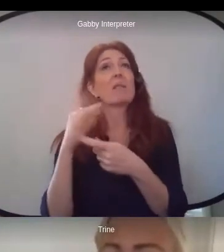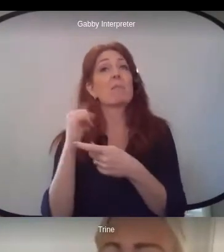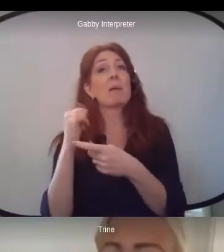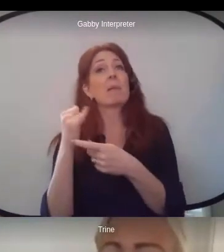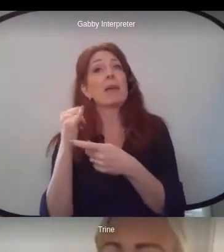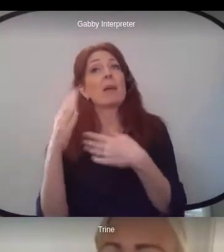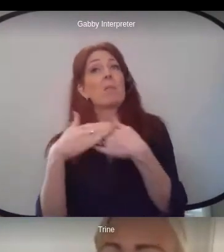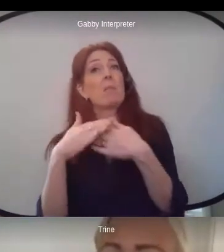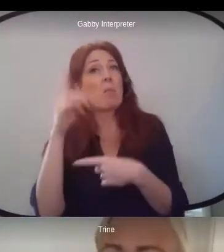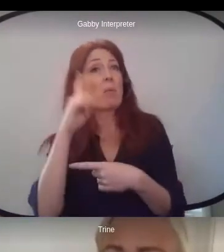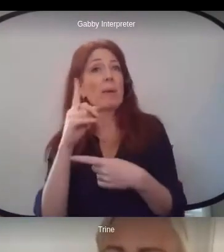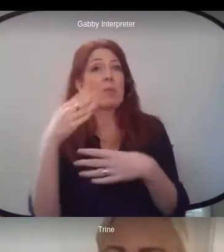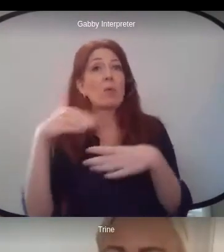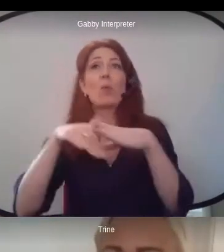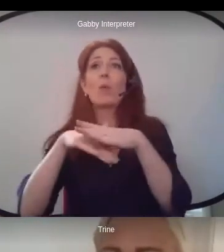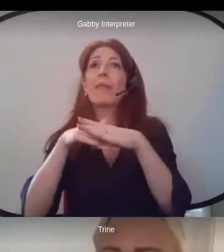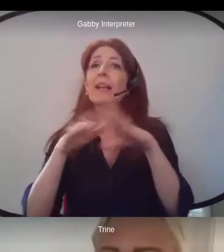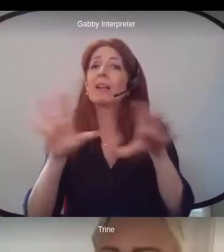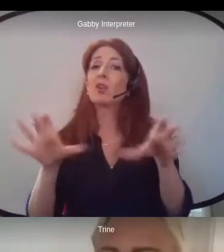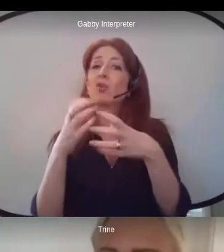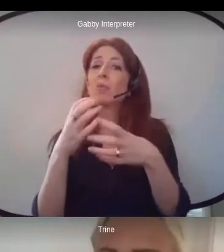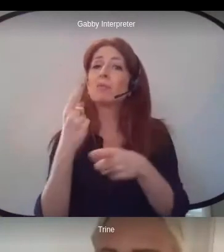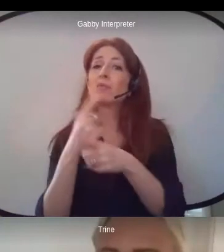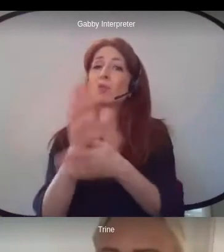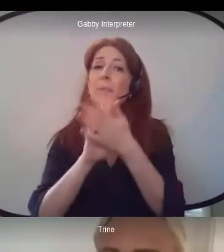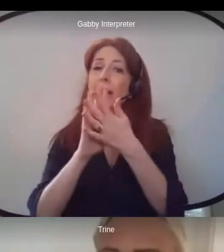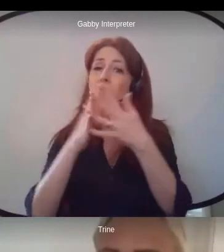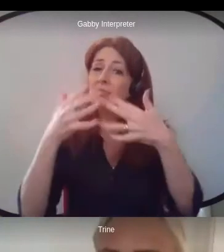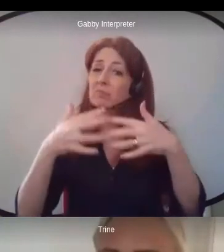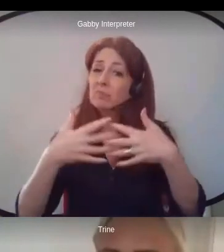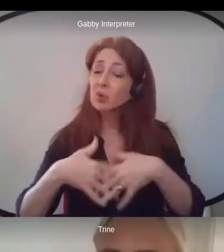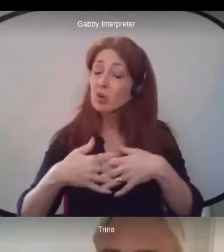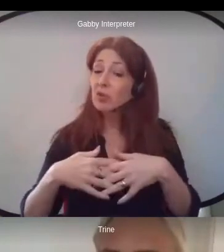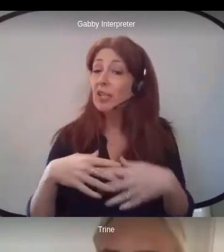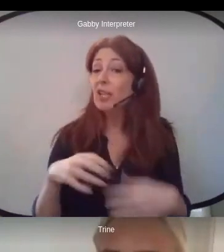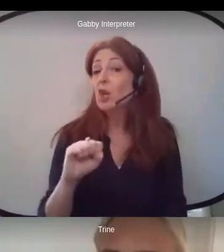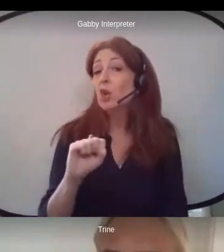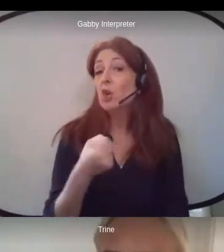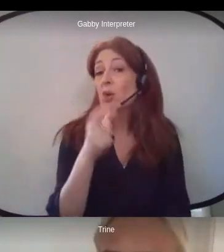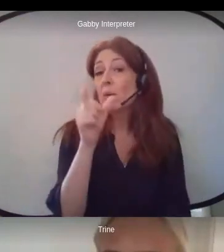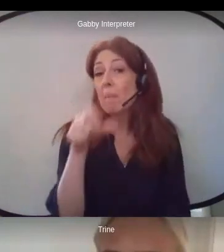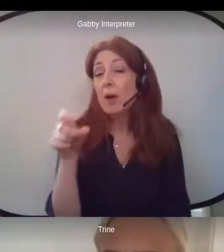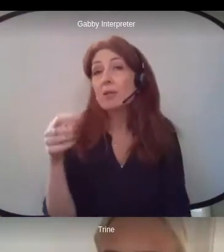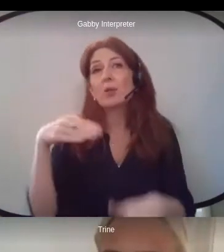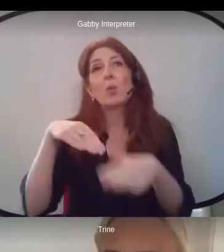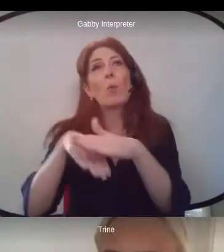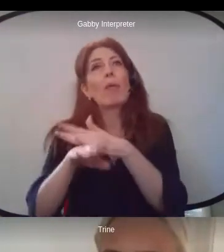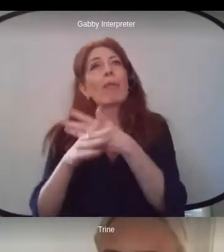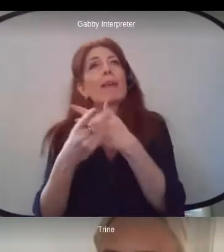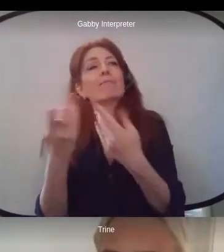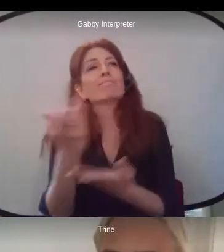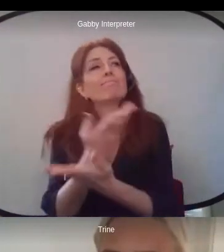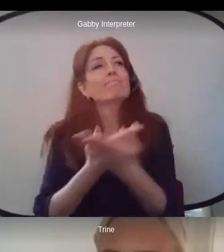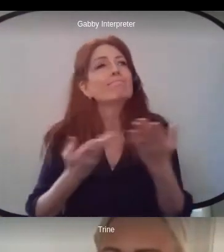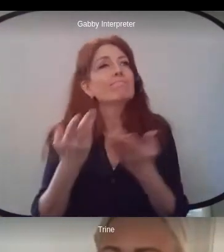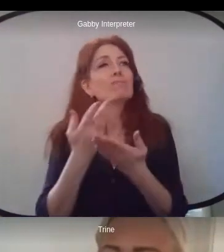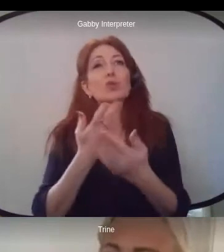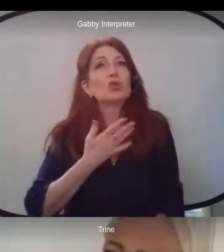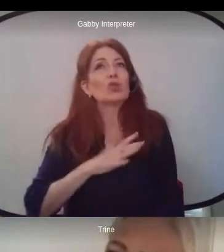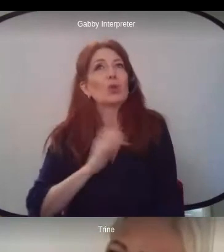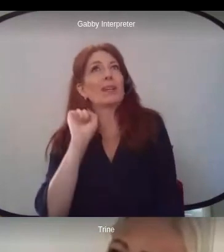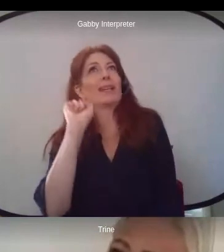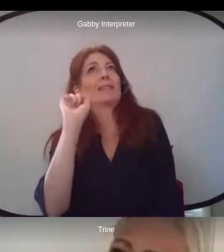talking around technology? And yeah, and could a person from within be talking around without the need to